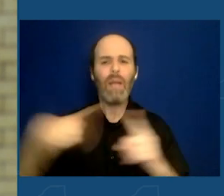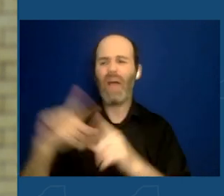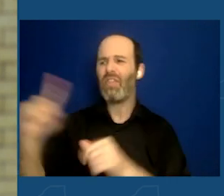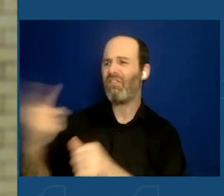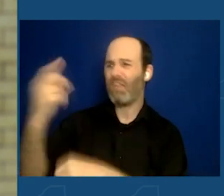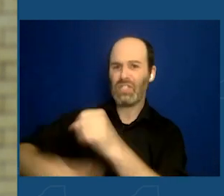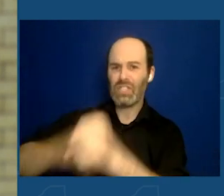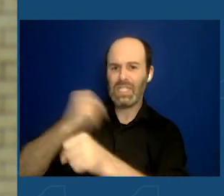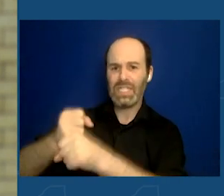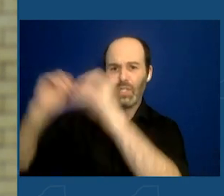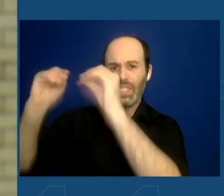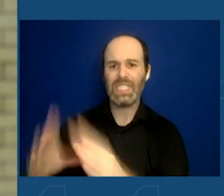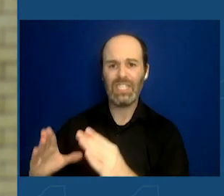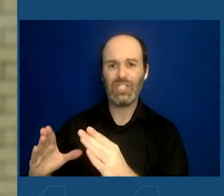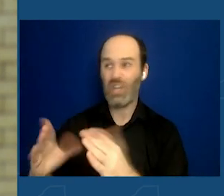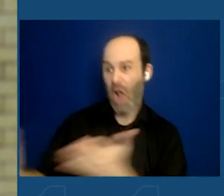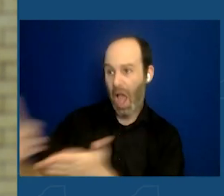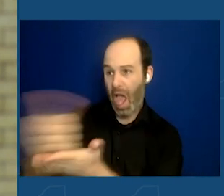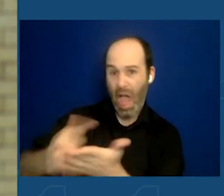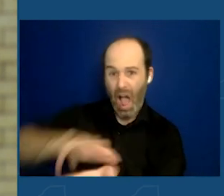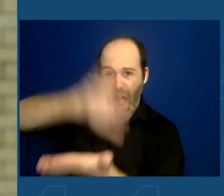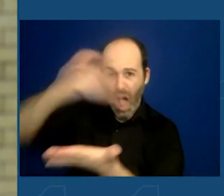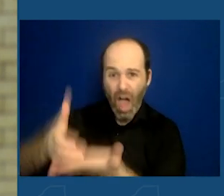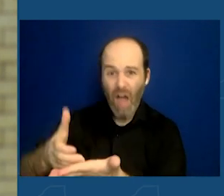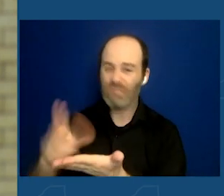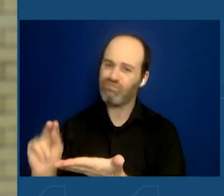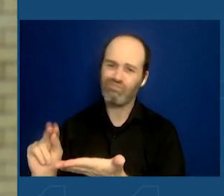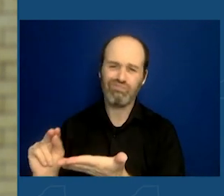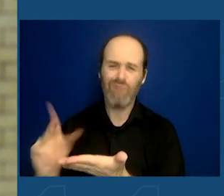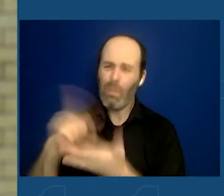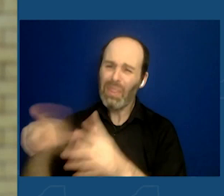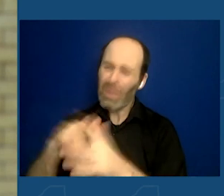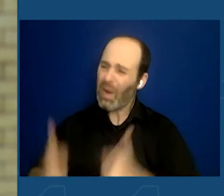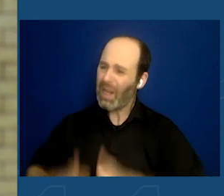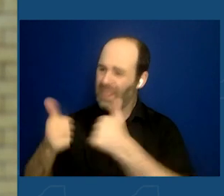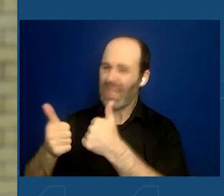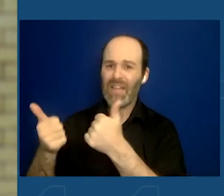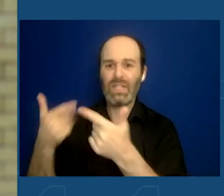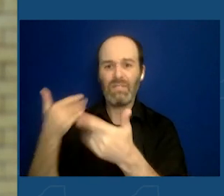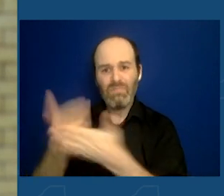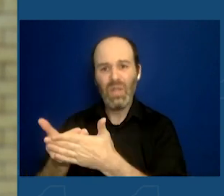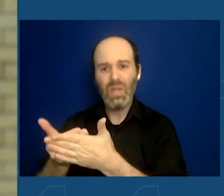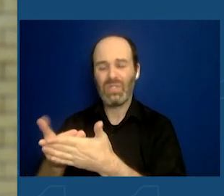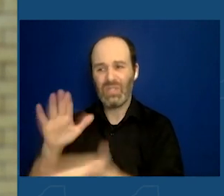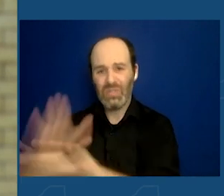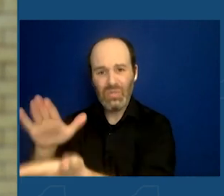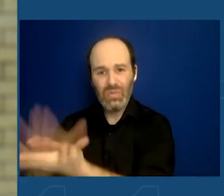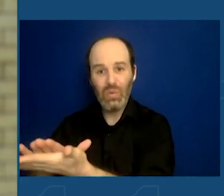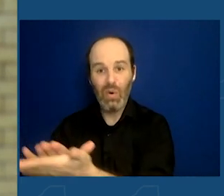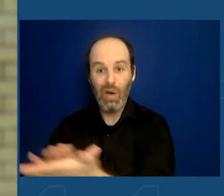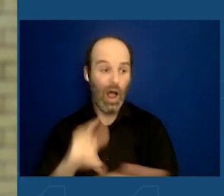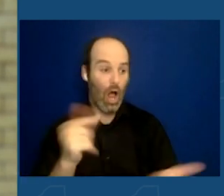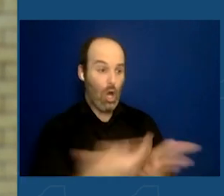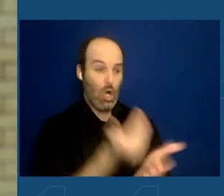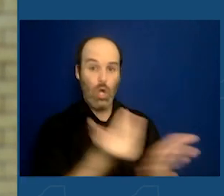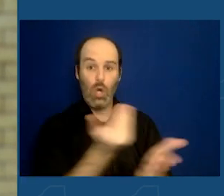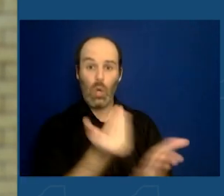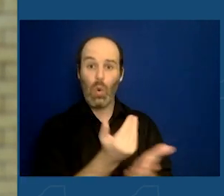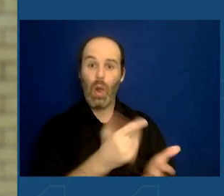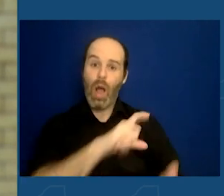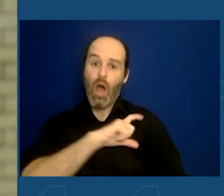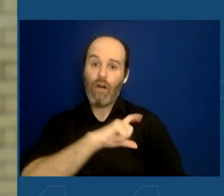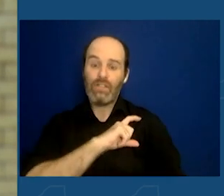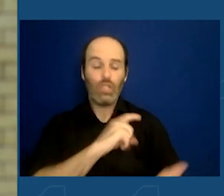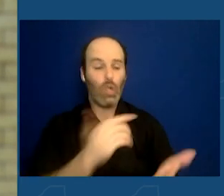salaries. They want to live in the community where they're teaching. Someone who's a brand new police officer, firefighter, they're